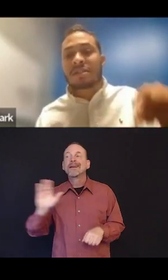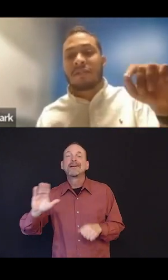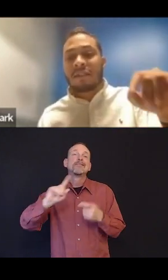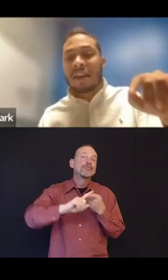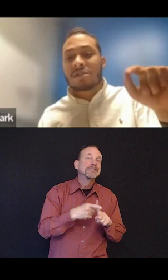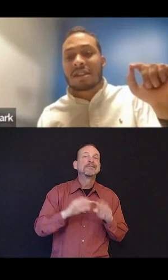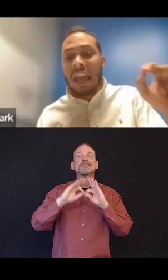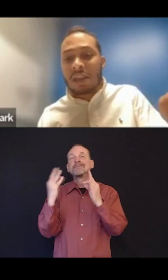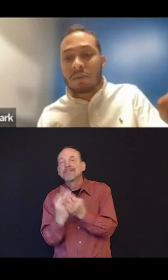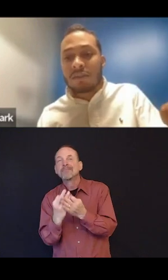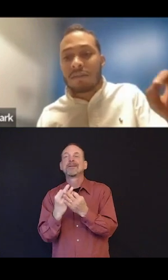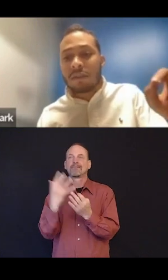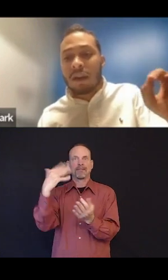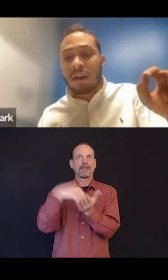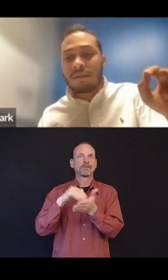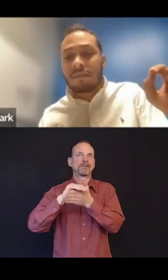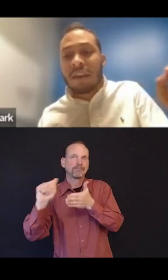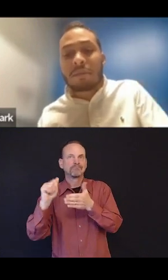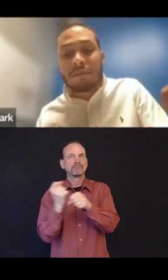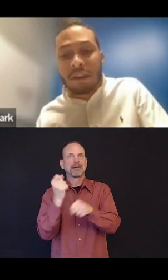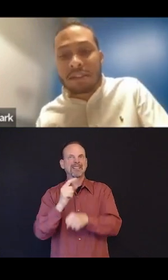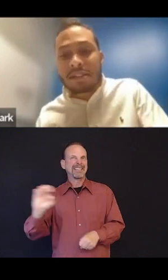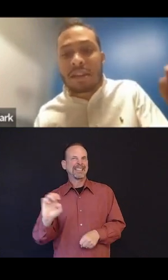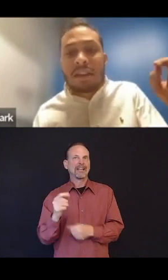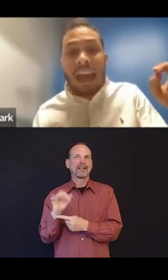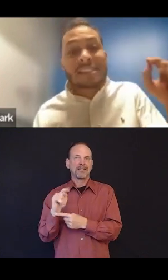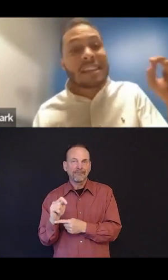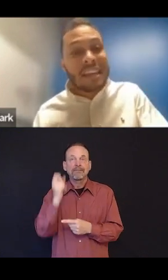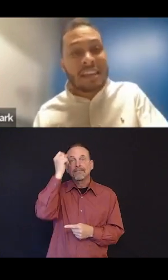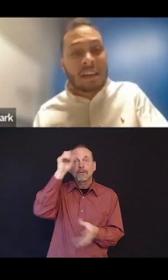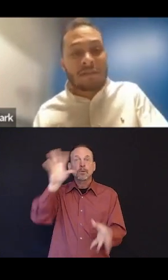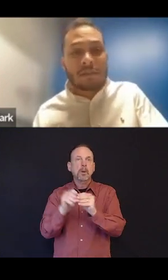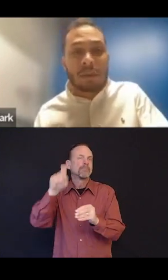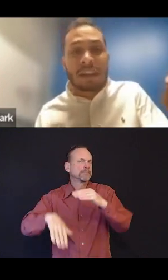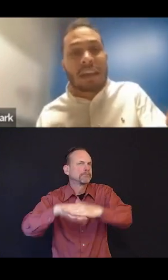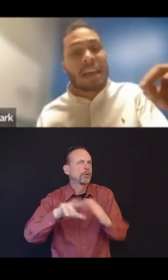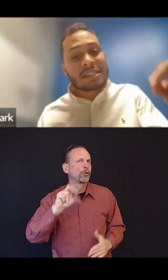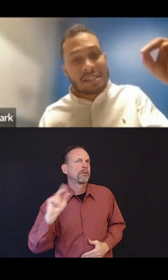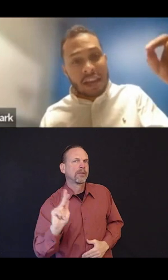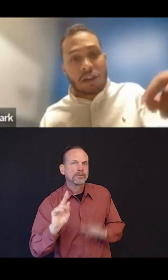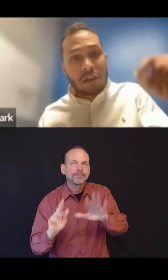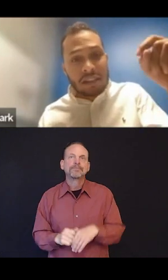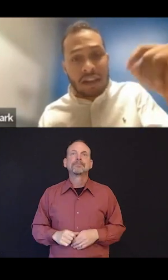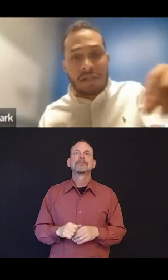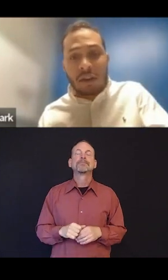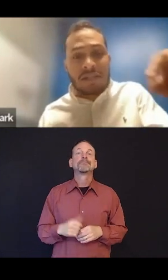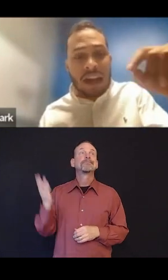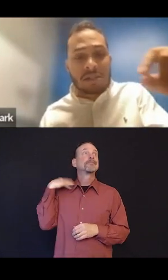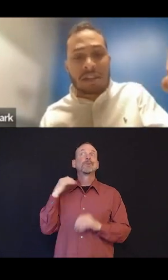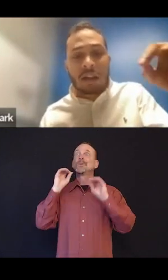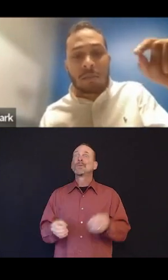and receives a $5,000 annually from family and friends as an e-gift. But again, he has to stay underneath